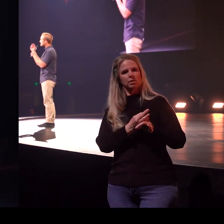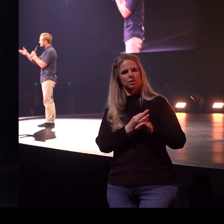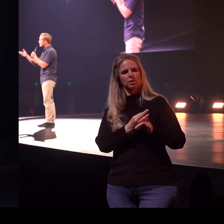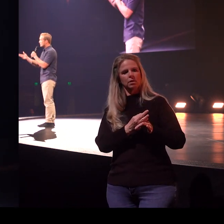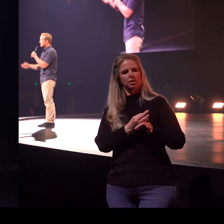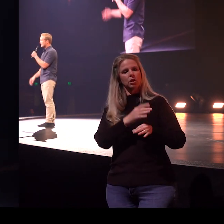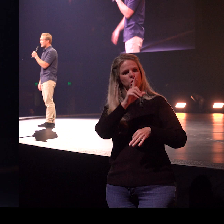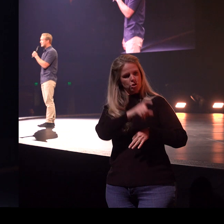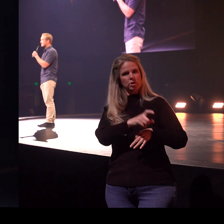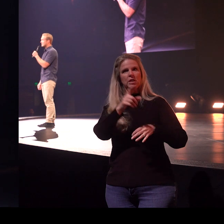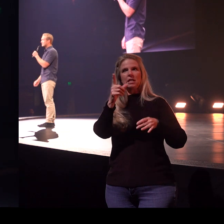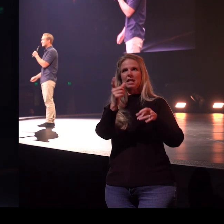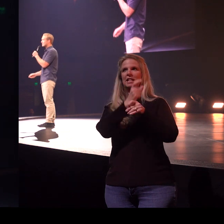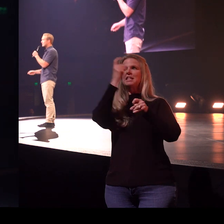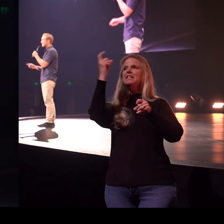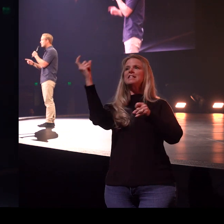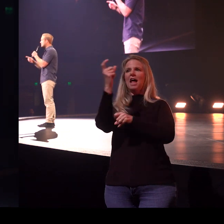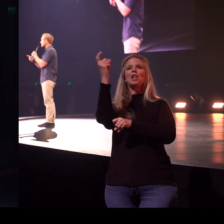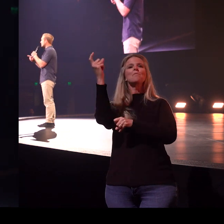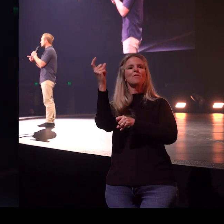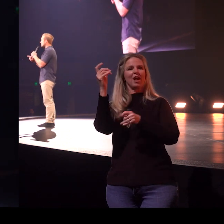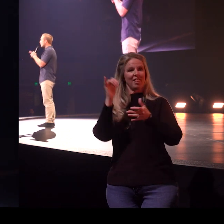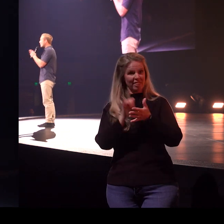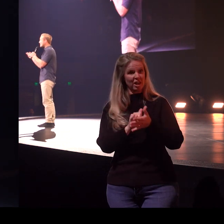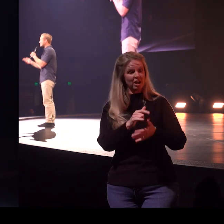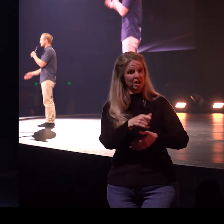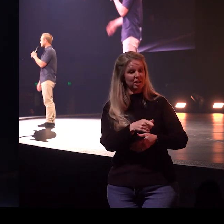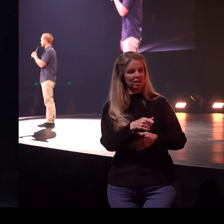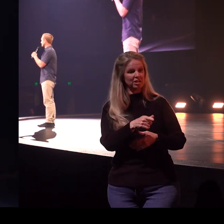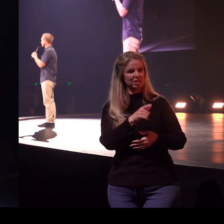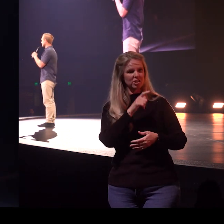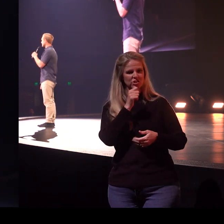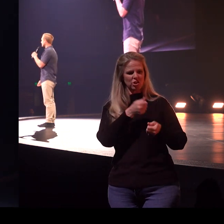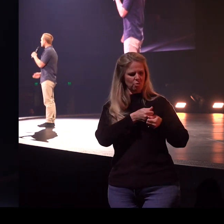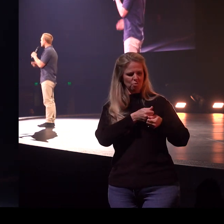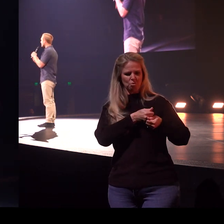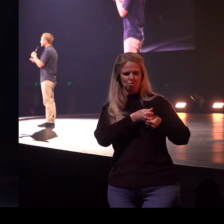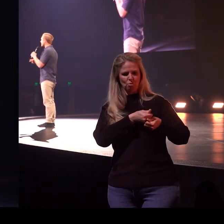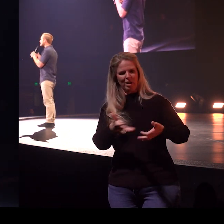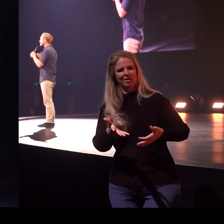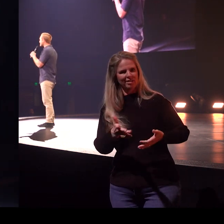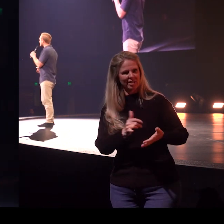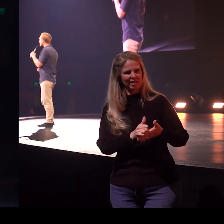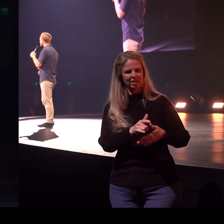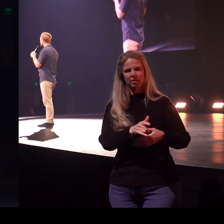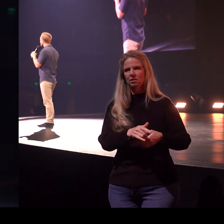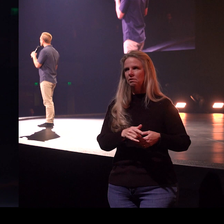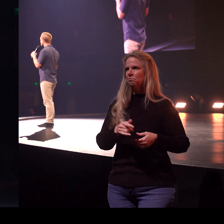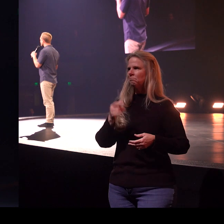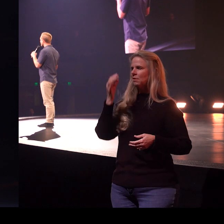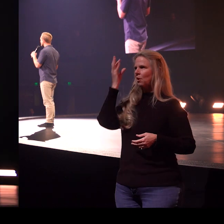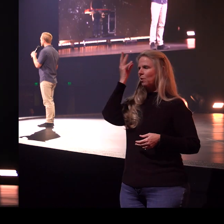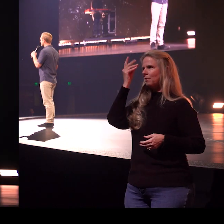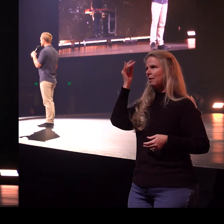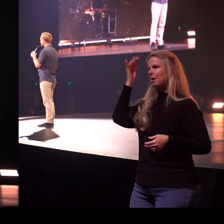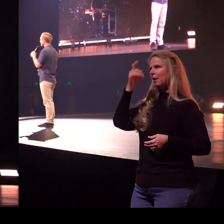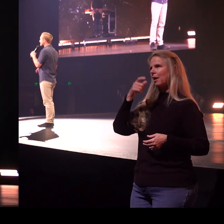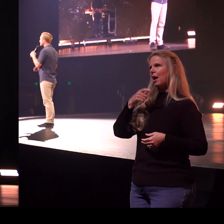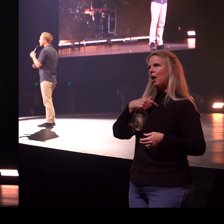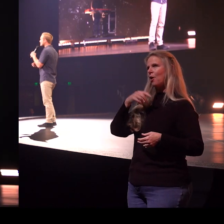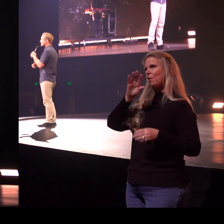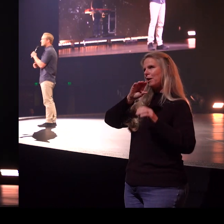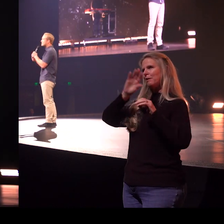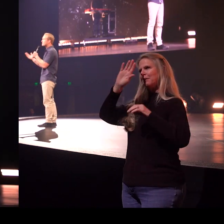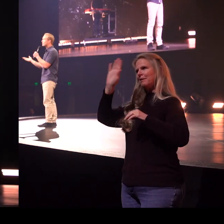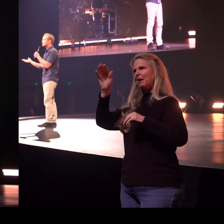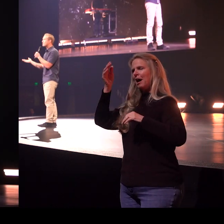And you need to celebrate that. And also, don't waste it. I remember thinking, I didn't know I was going to be on this stage that day. I